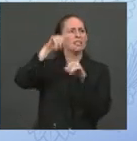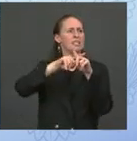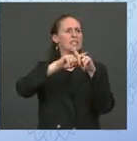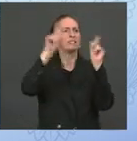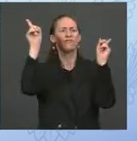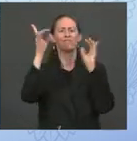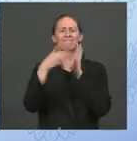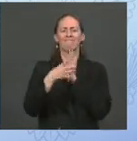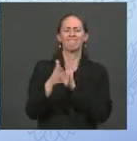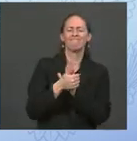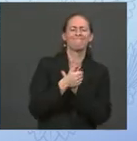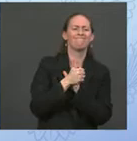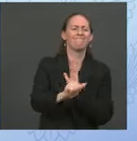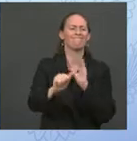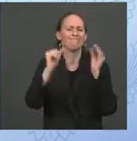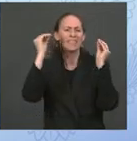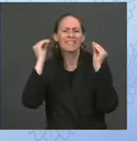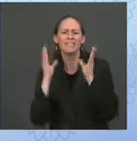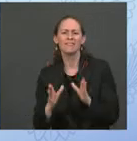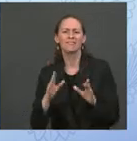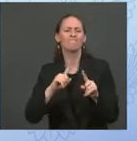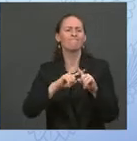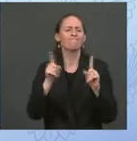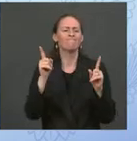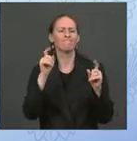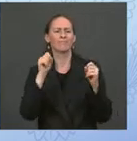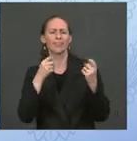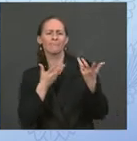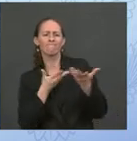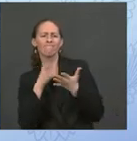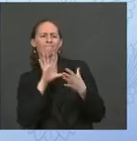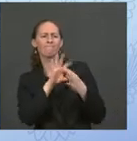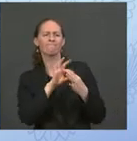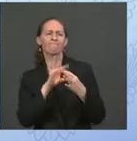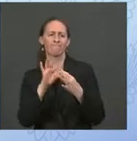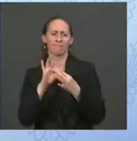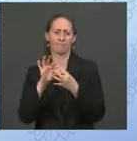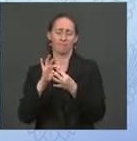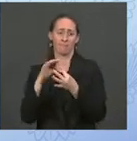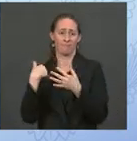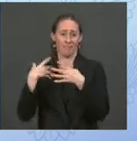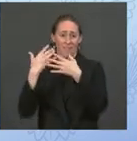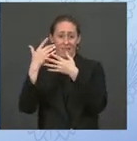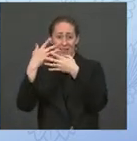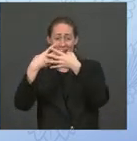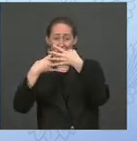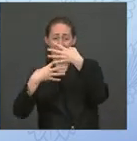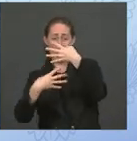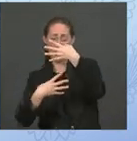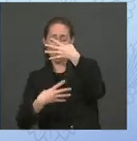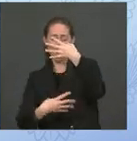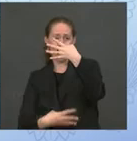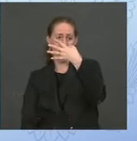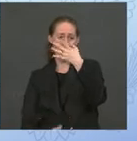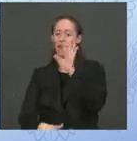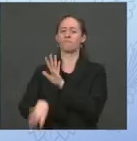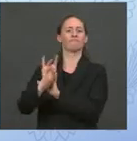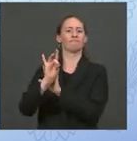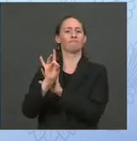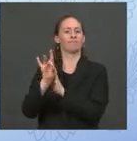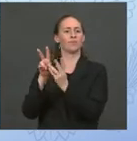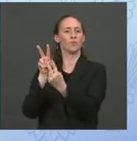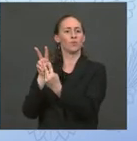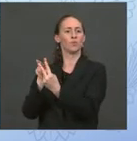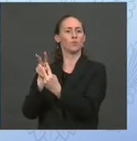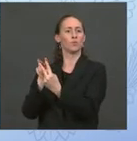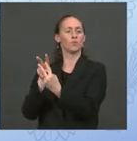compassionate, and effective educators in our country, you all